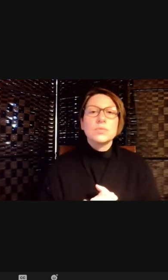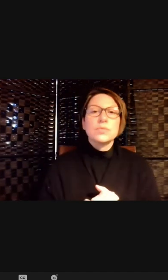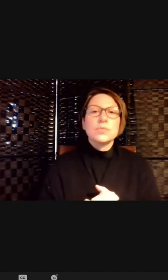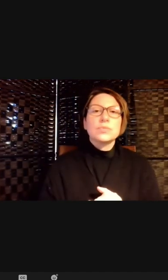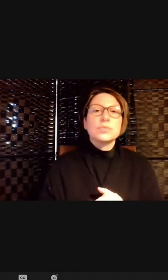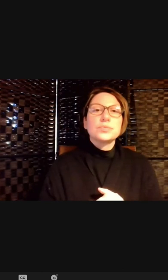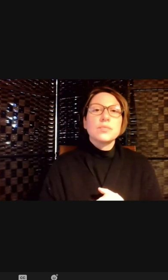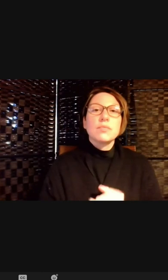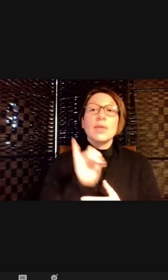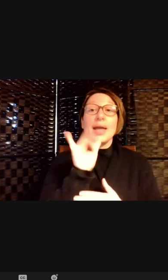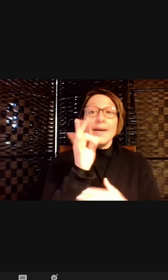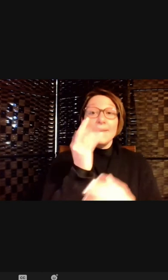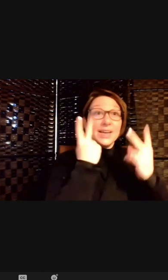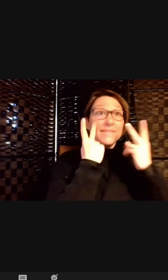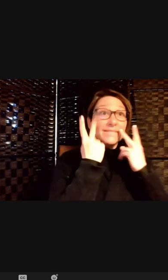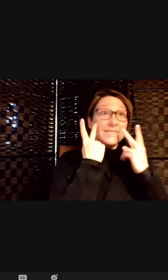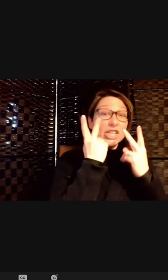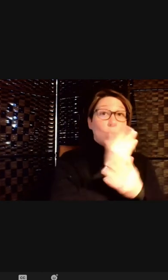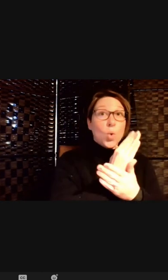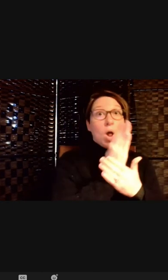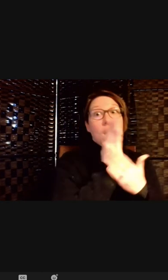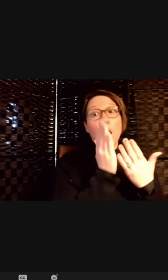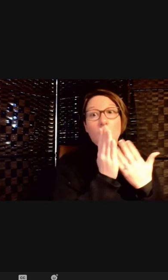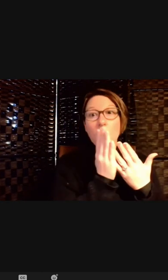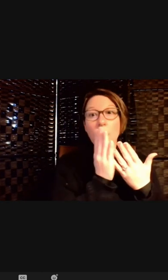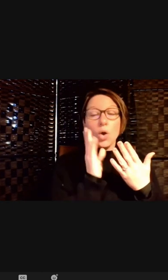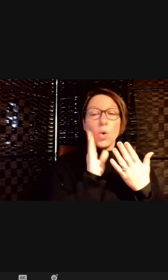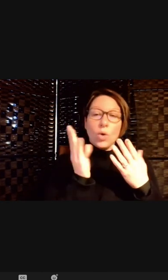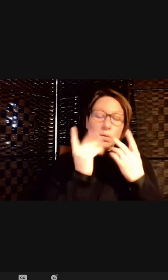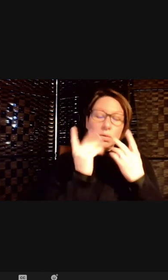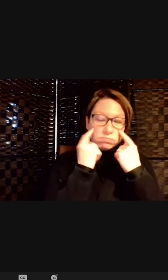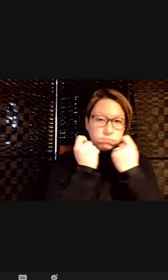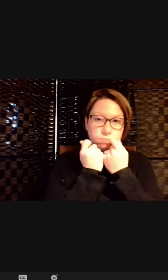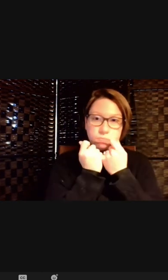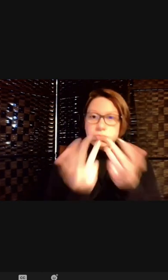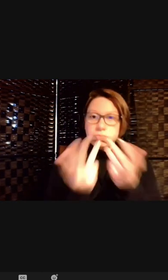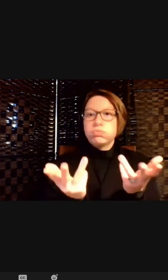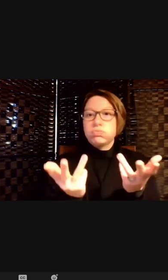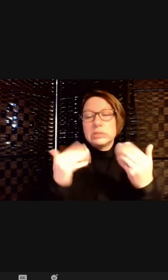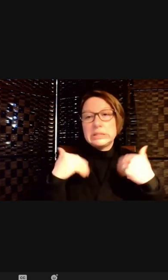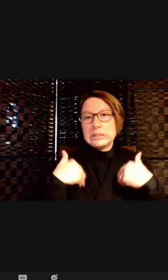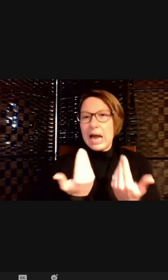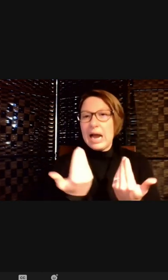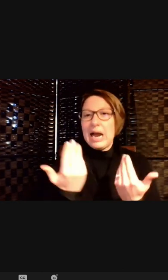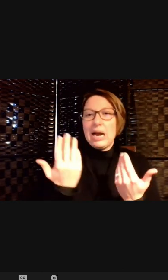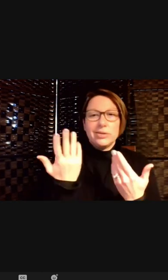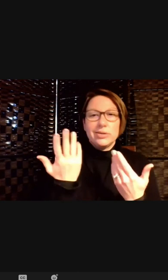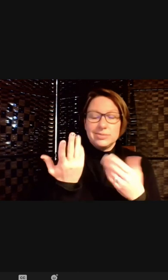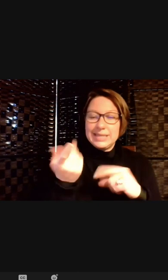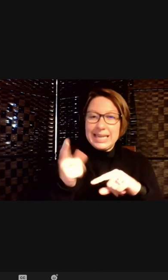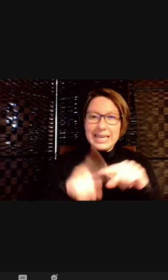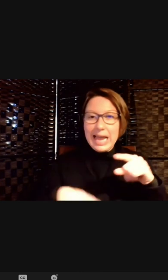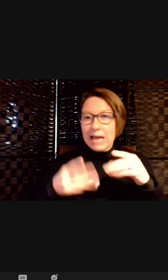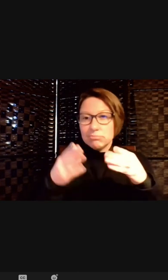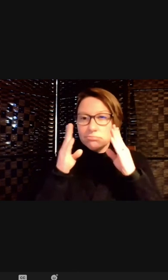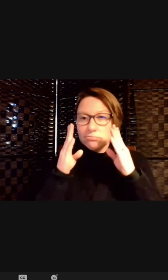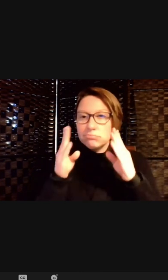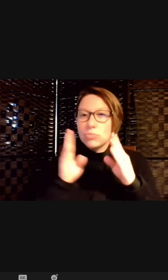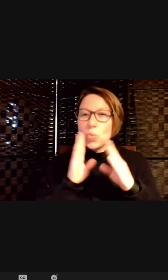to deplete that visual battery, as Matt calls it, and then they're not going to be able to complete those tasks and become much